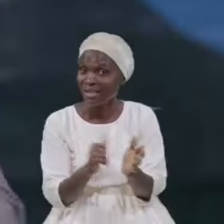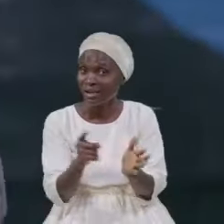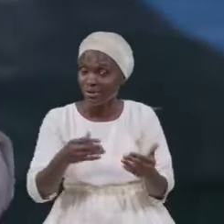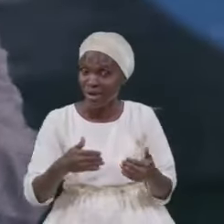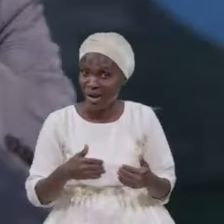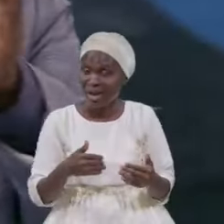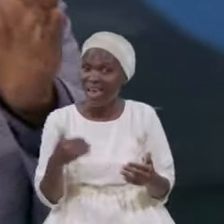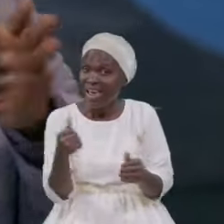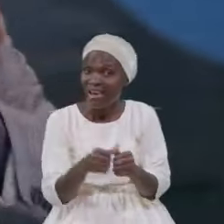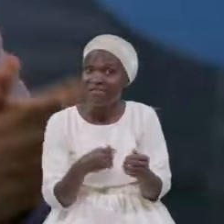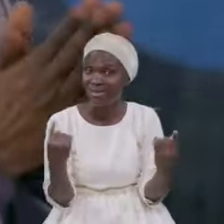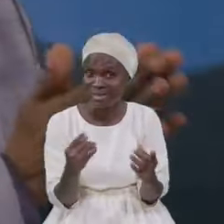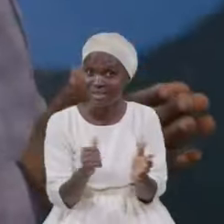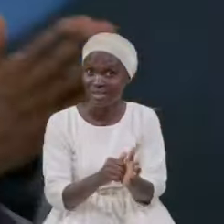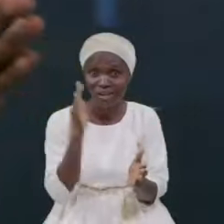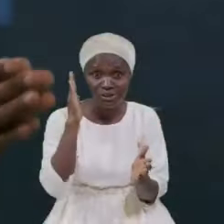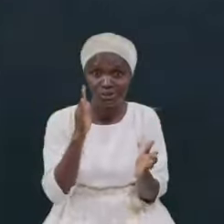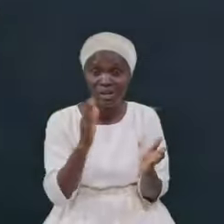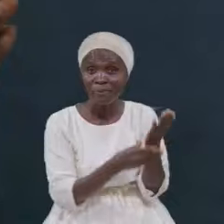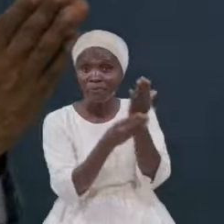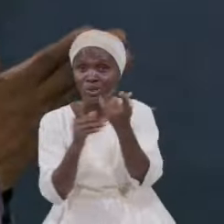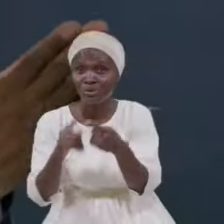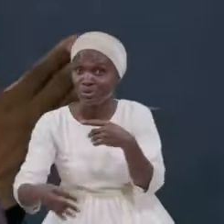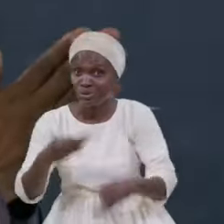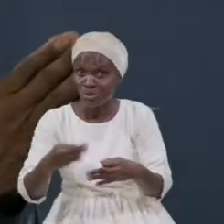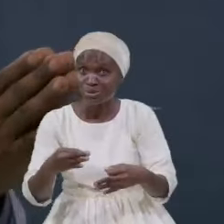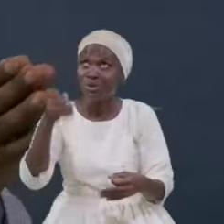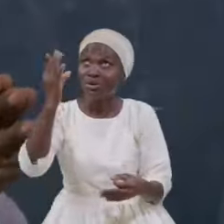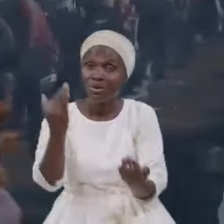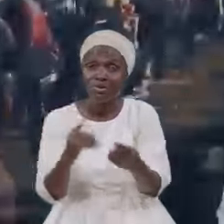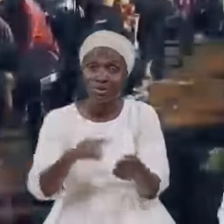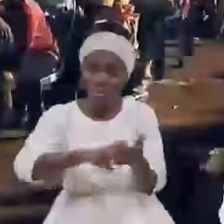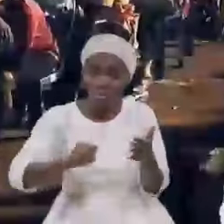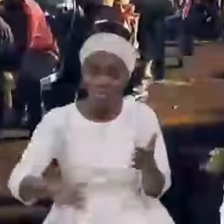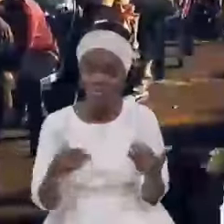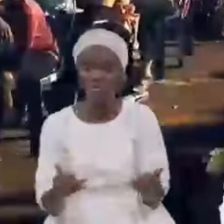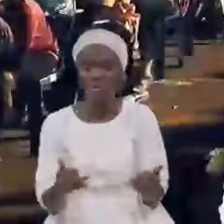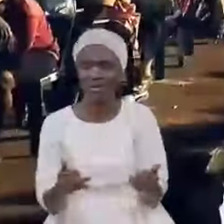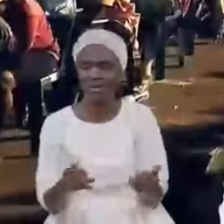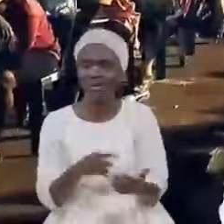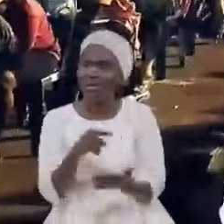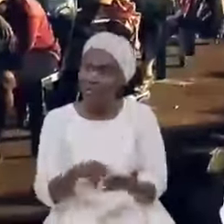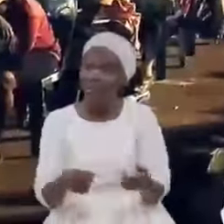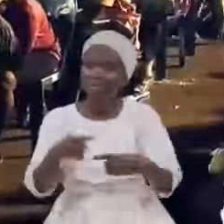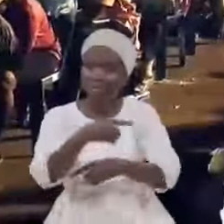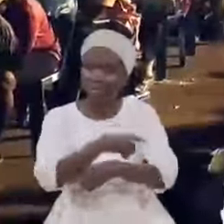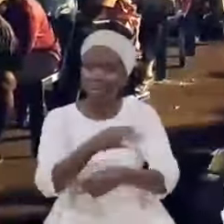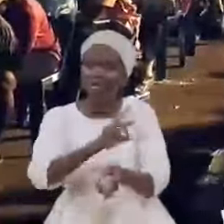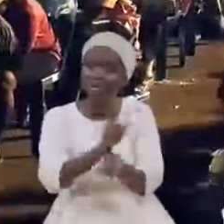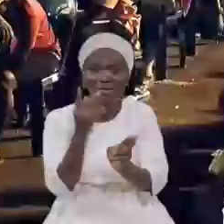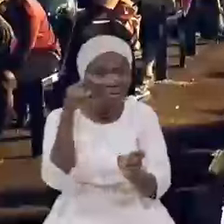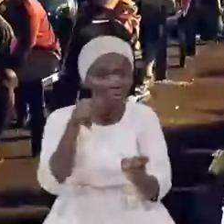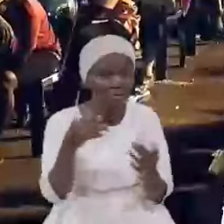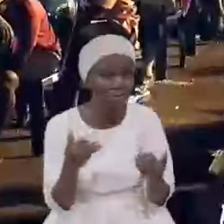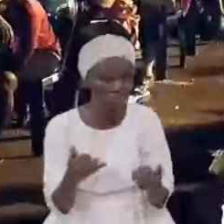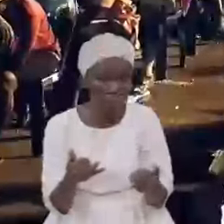now. Here is the day of repentance for you. Heads bowed, eyes closed. You're